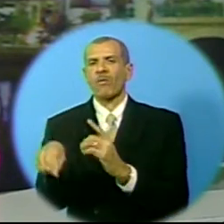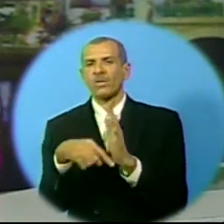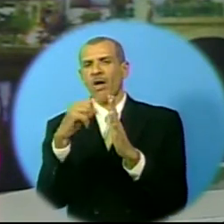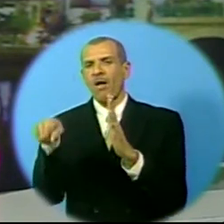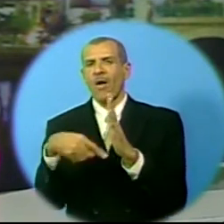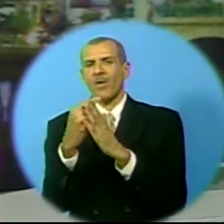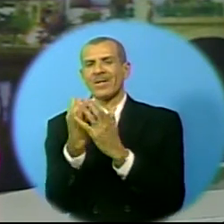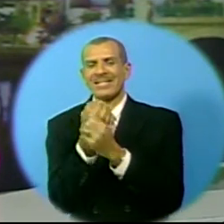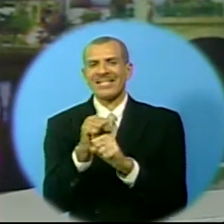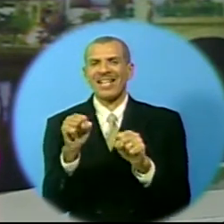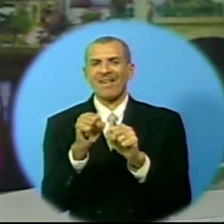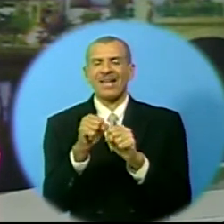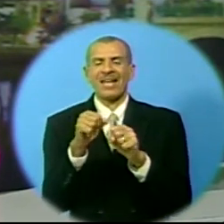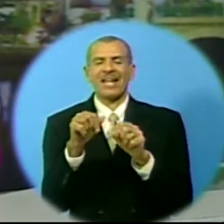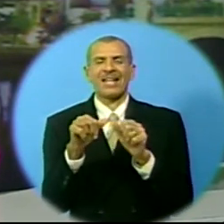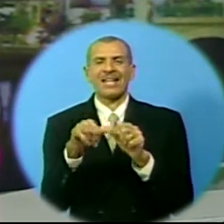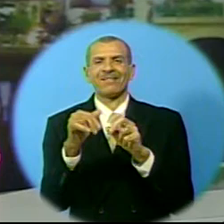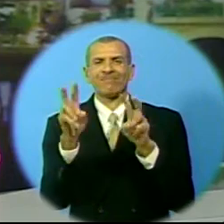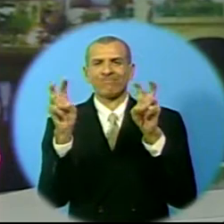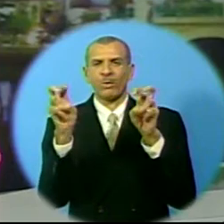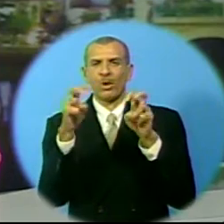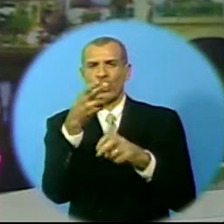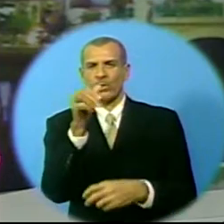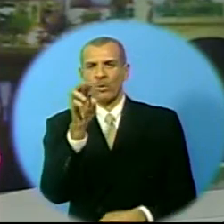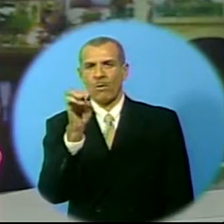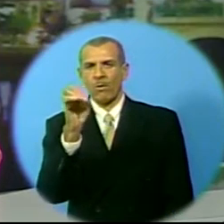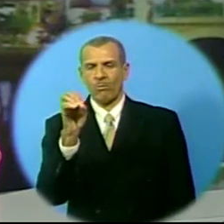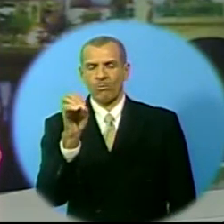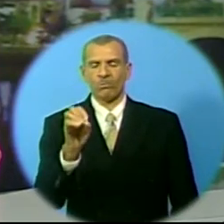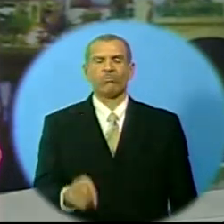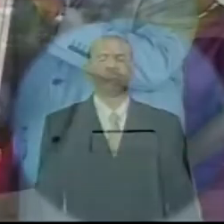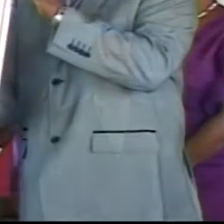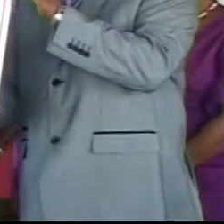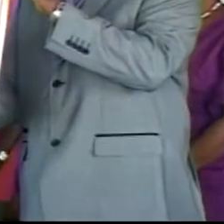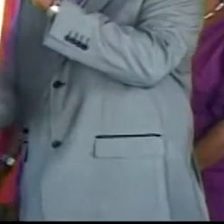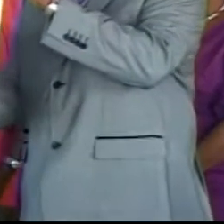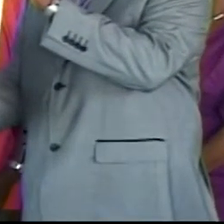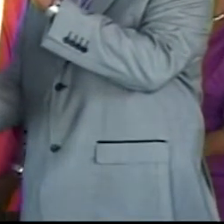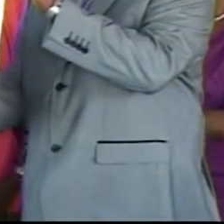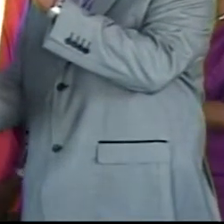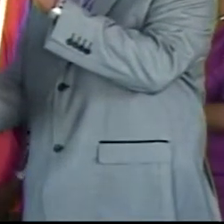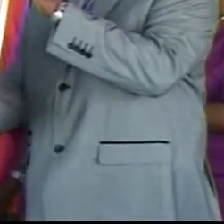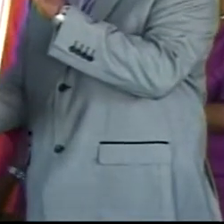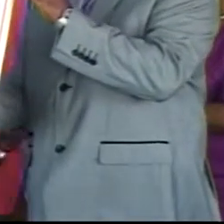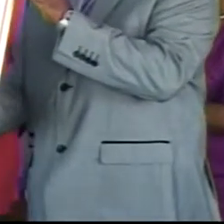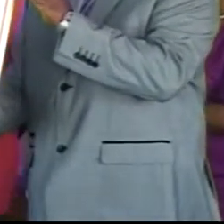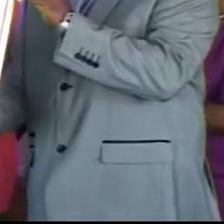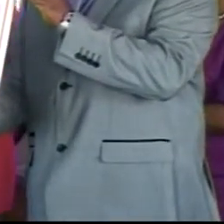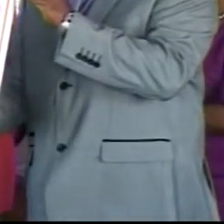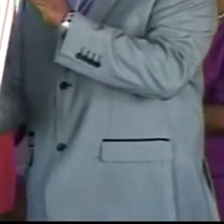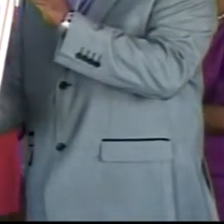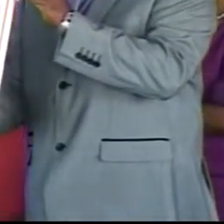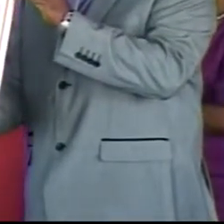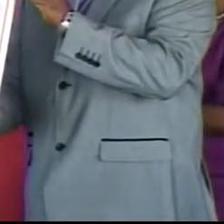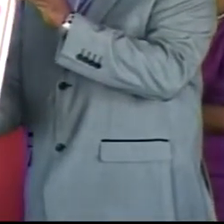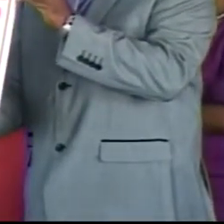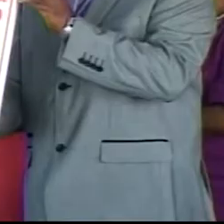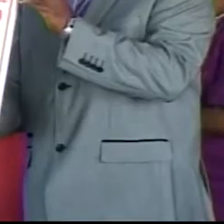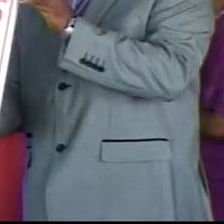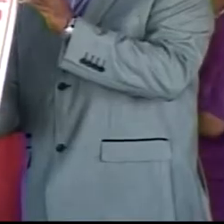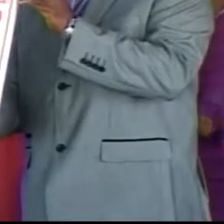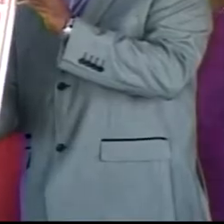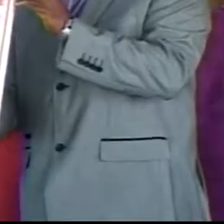remains a place to call home, as its slogan suggests. Coverley is the latest community to embrace the Neighborhood Watch